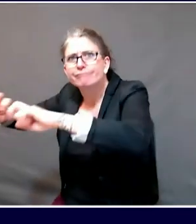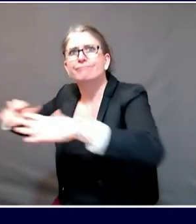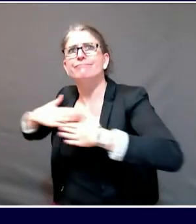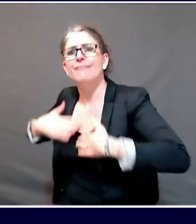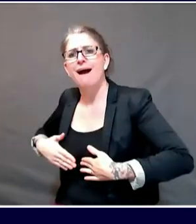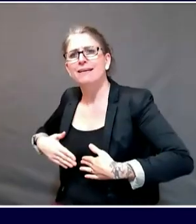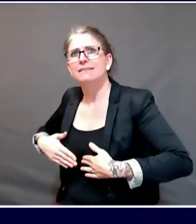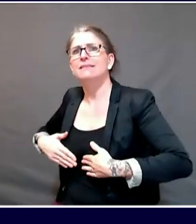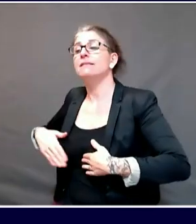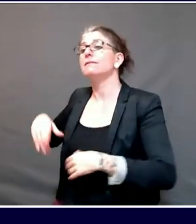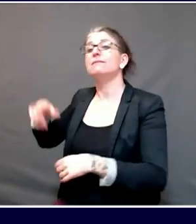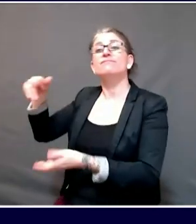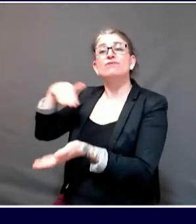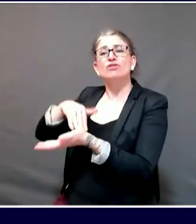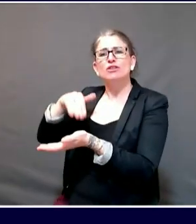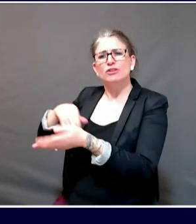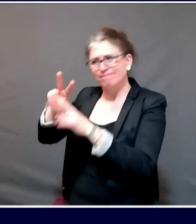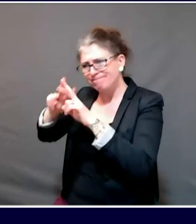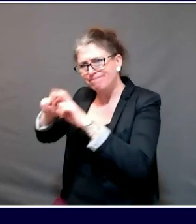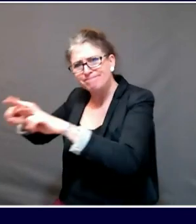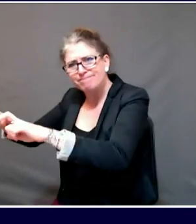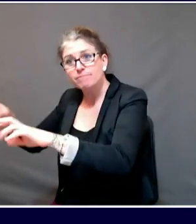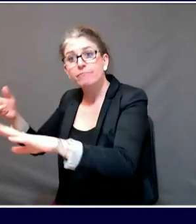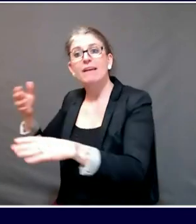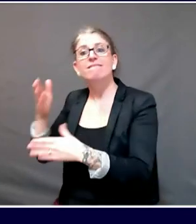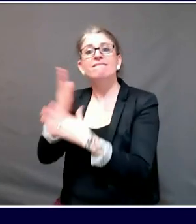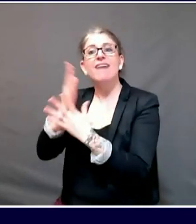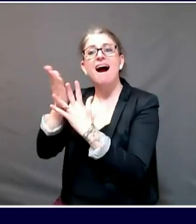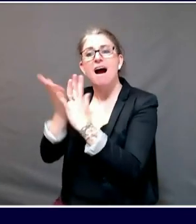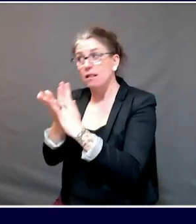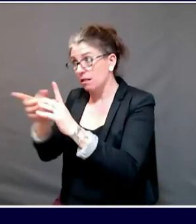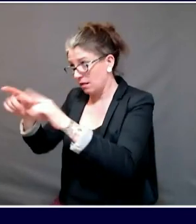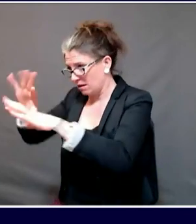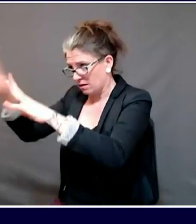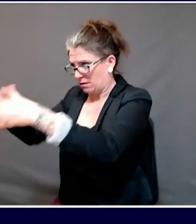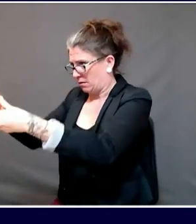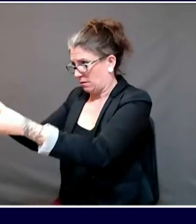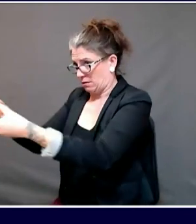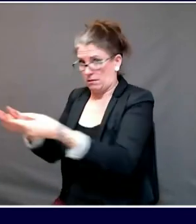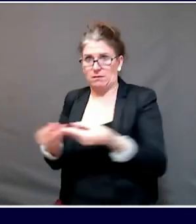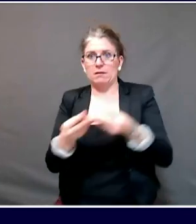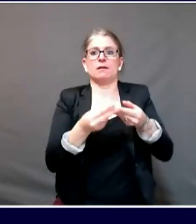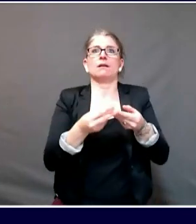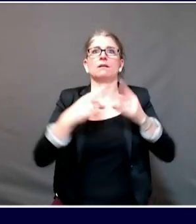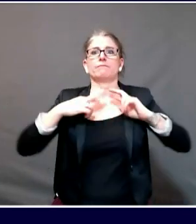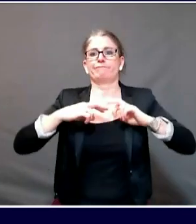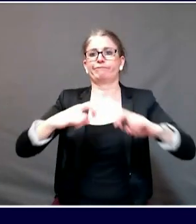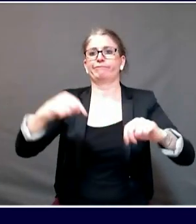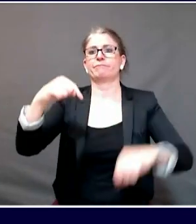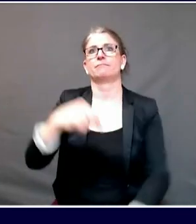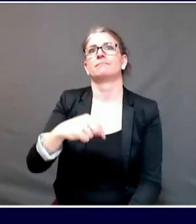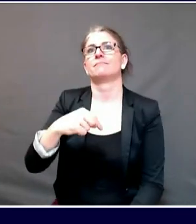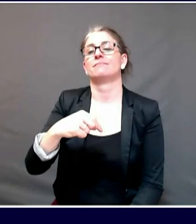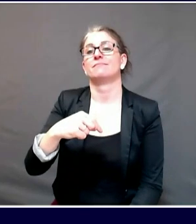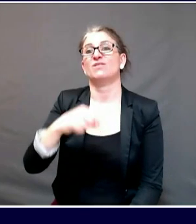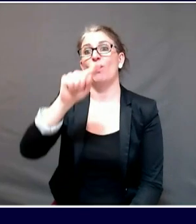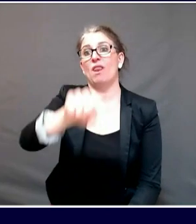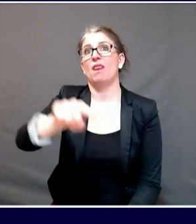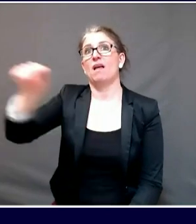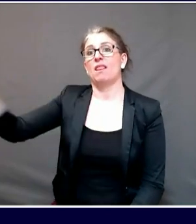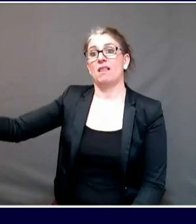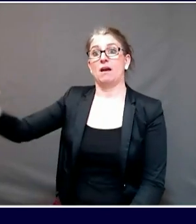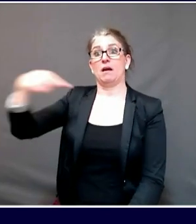week or 2, for deaths to be reported to Maine CDC. After the death is reported to Maine CDC, we determine whether